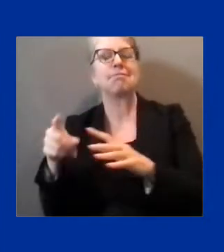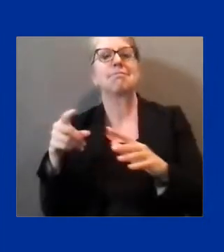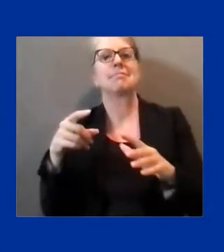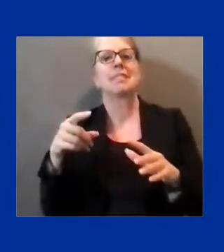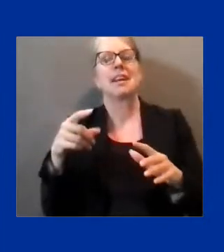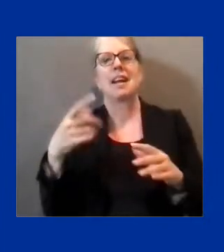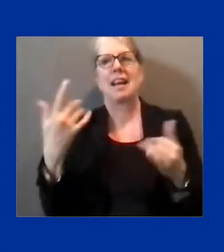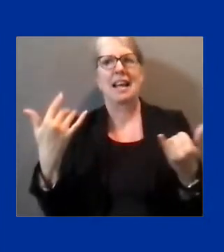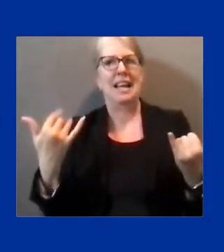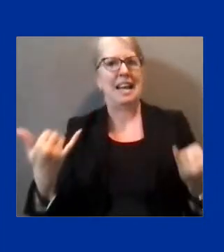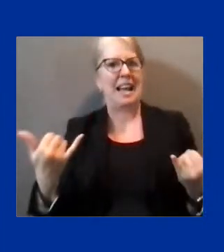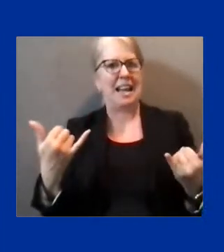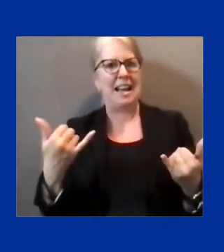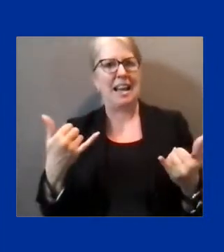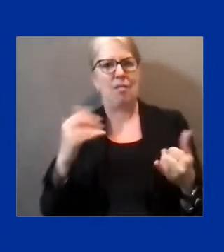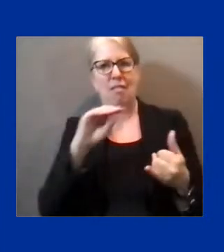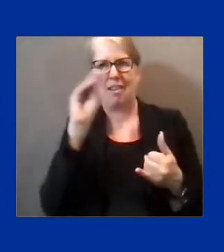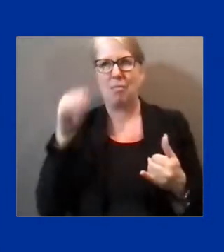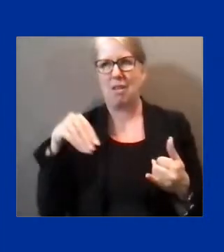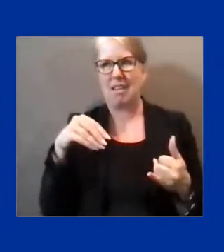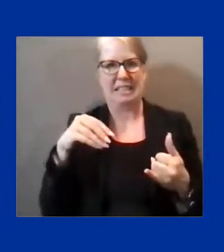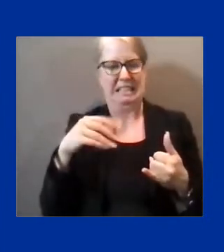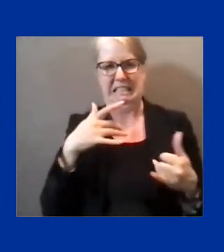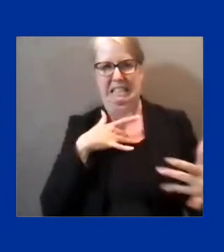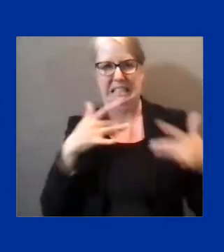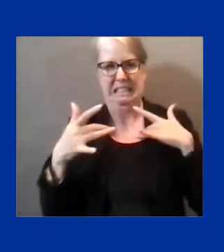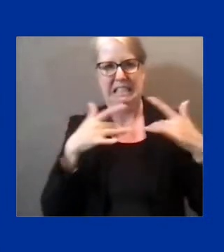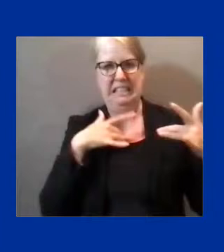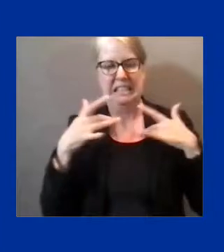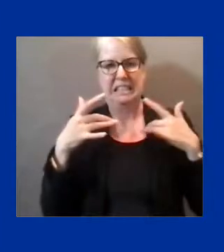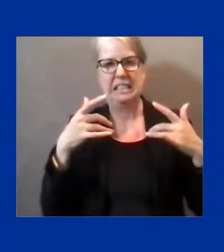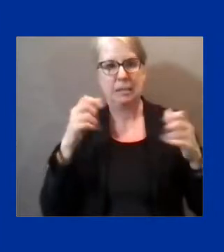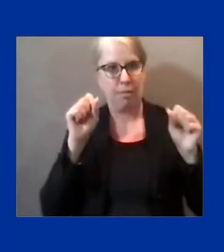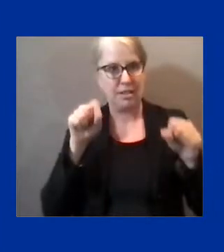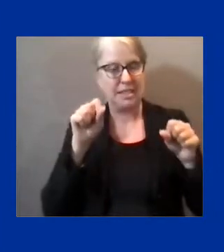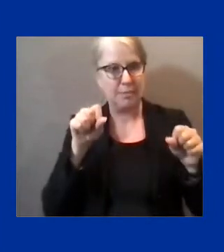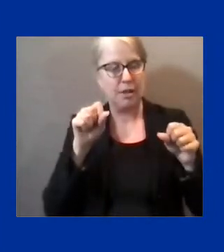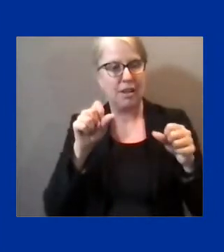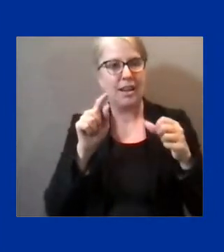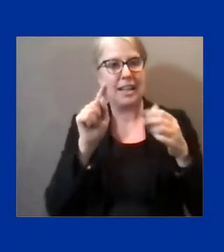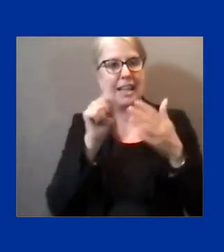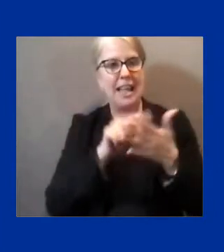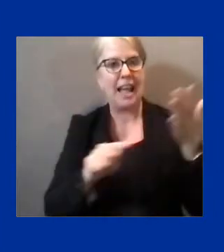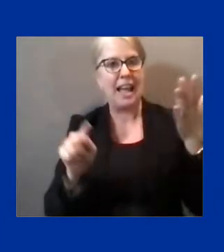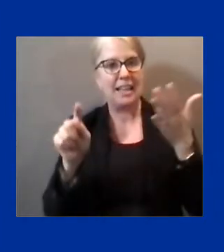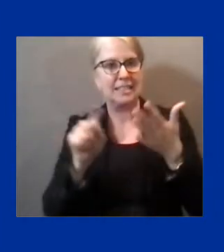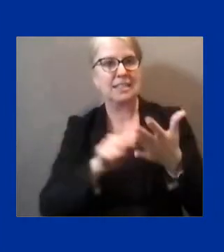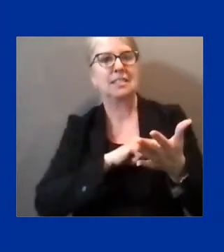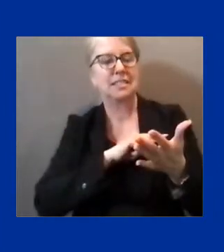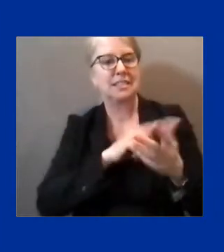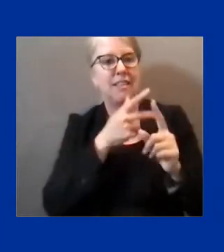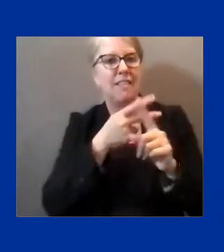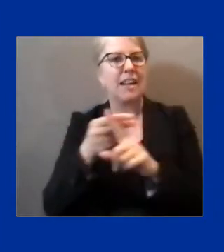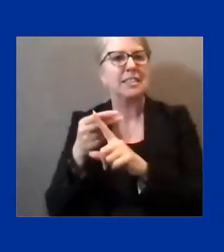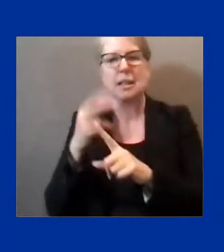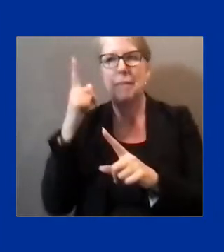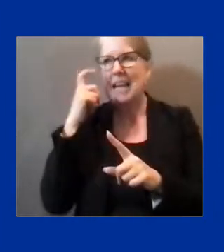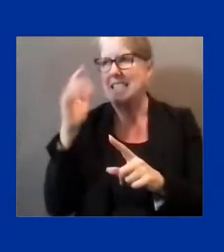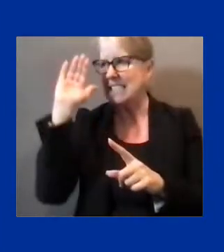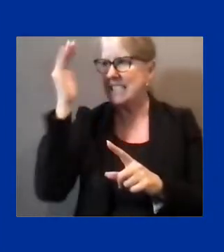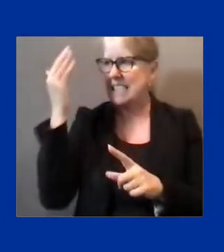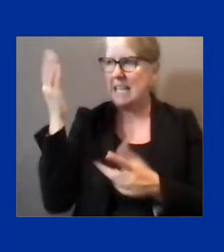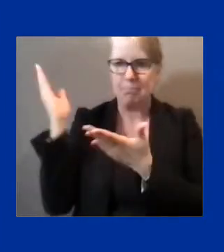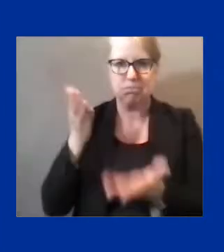how concerning is it that you may be looking to cancel vaccine appointments due to this gap with the with new shipments of the Moderna